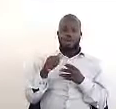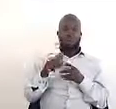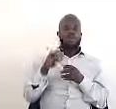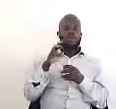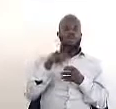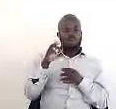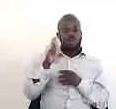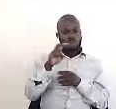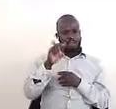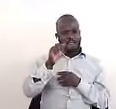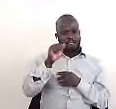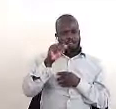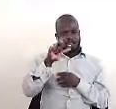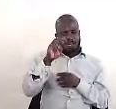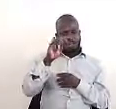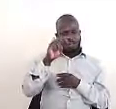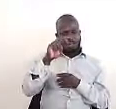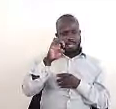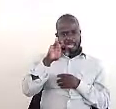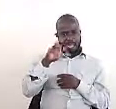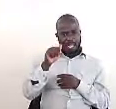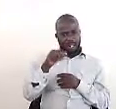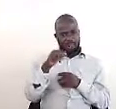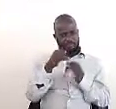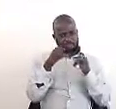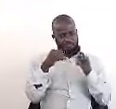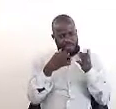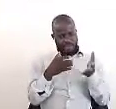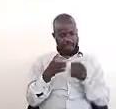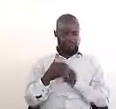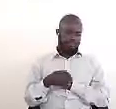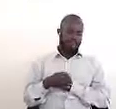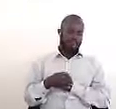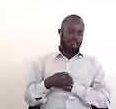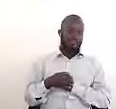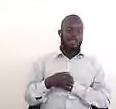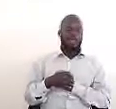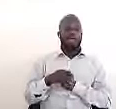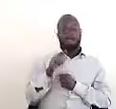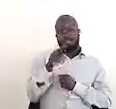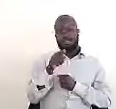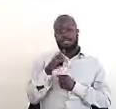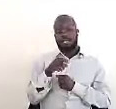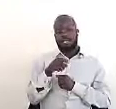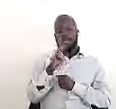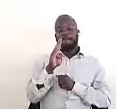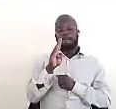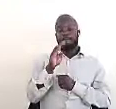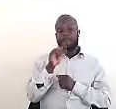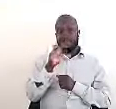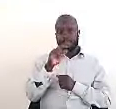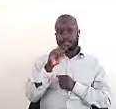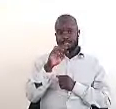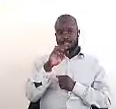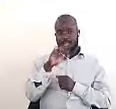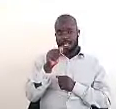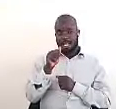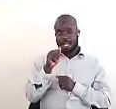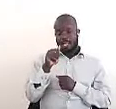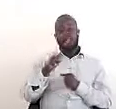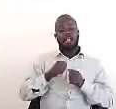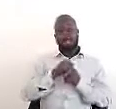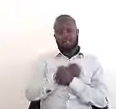is Salmonella, these rods here. And this is a bacteria